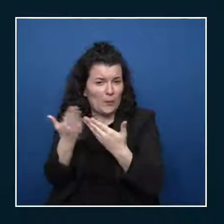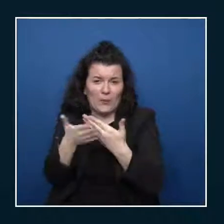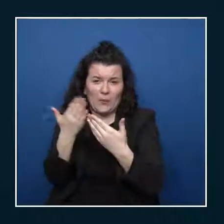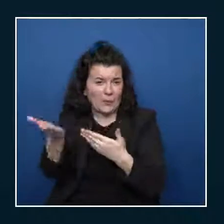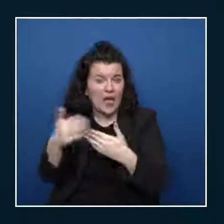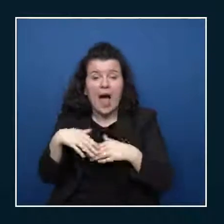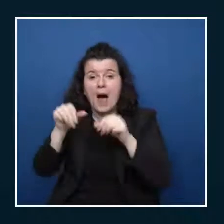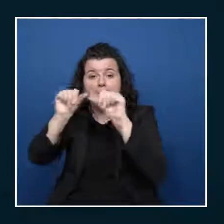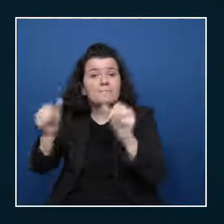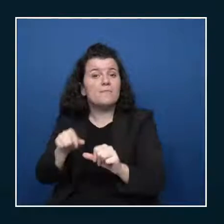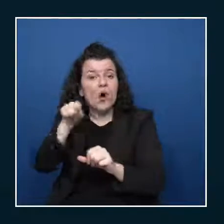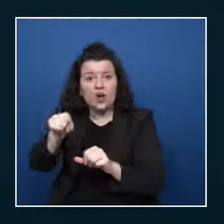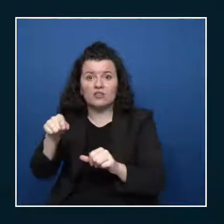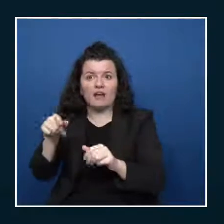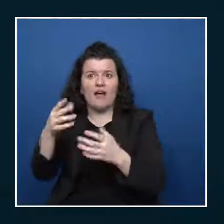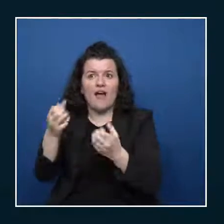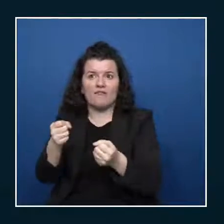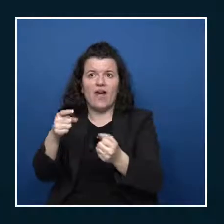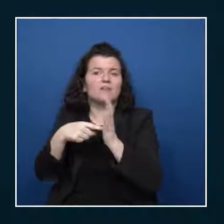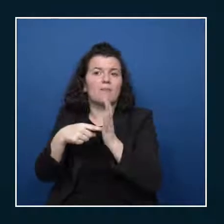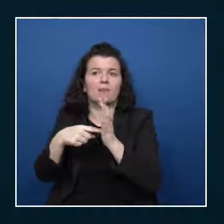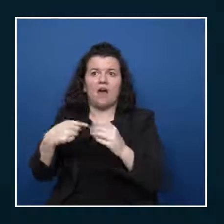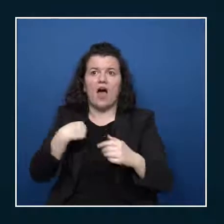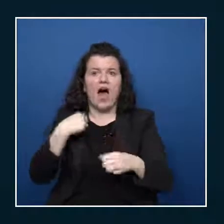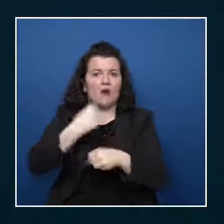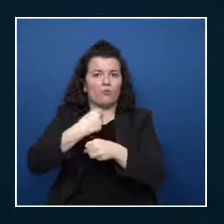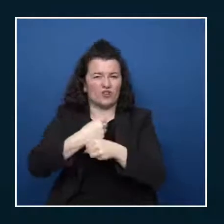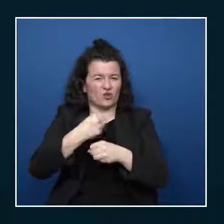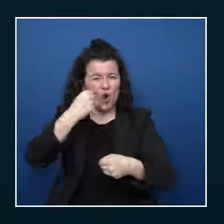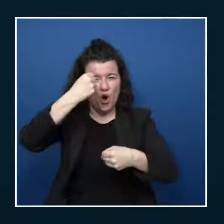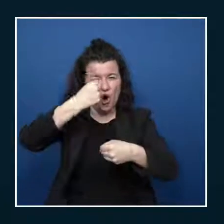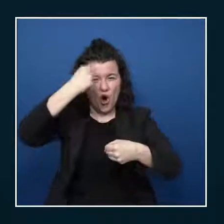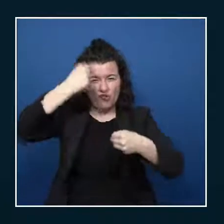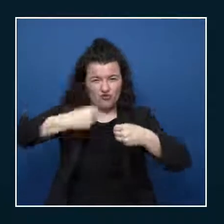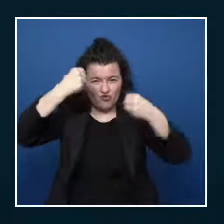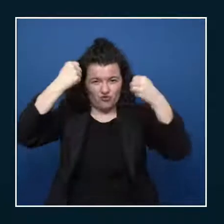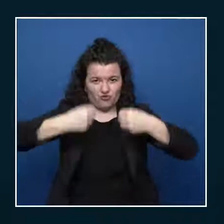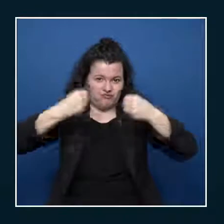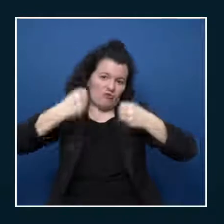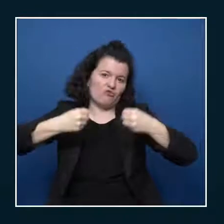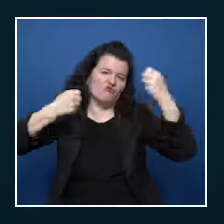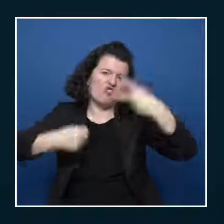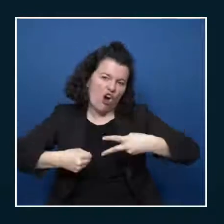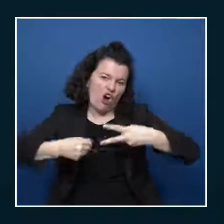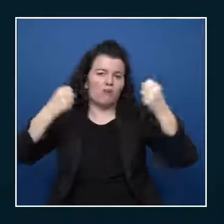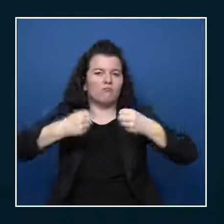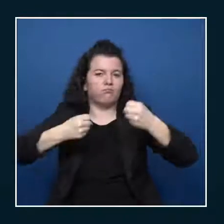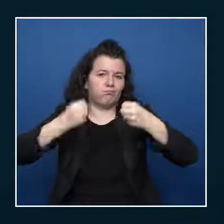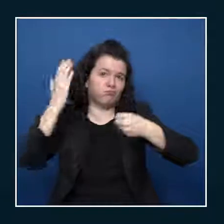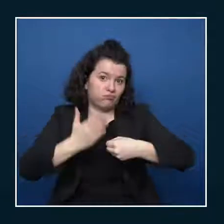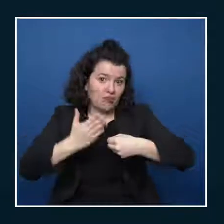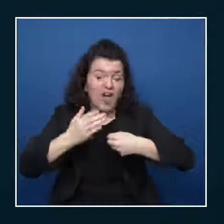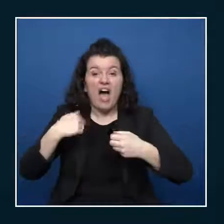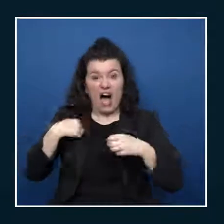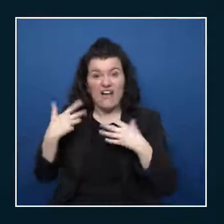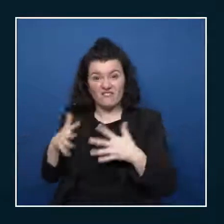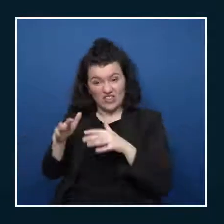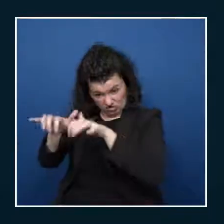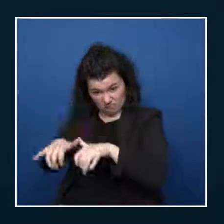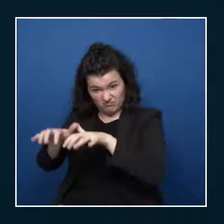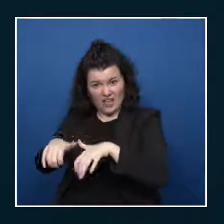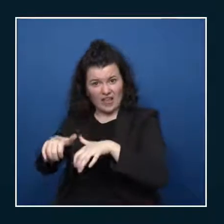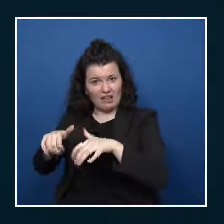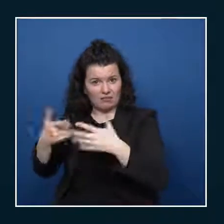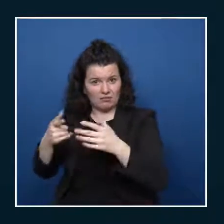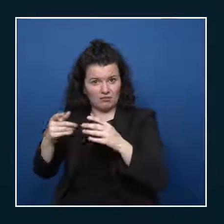that detects whether I'm doing like rock, the paper, or scissors, and it does it in the browser at like, you've seen this one, Hank, right? It does it like